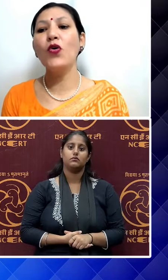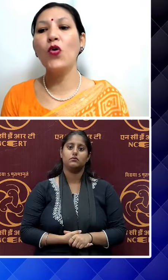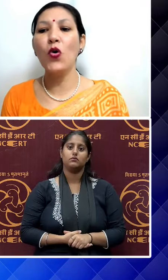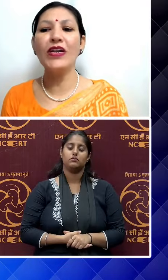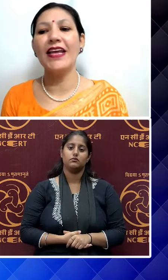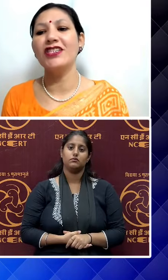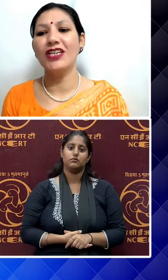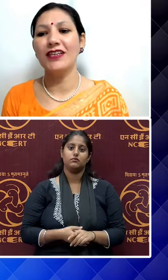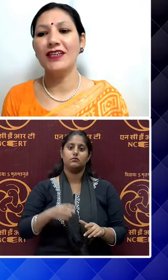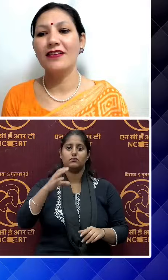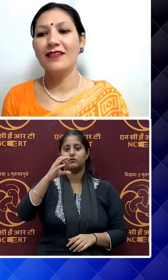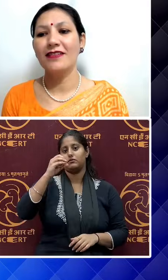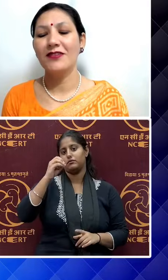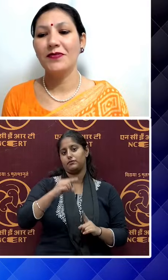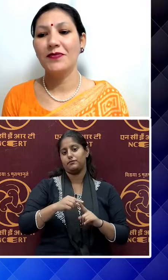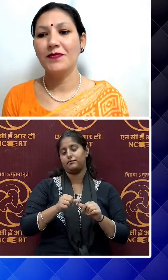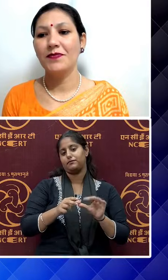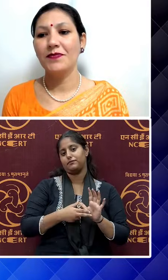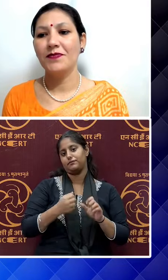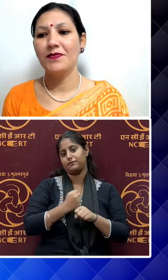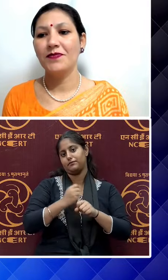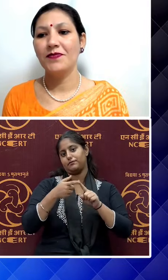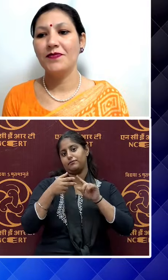and cotangent.